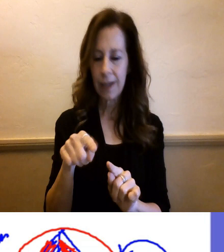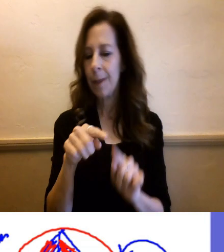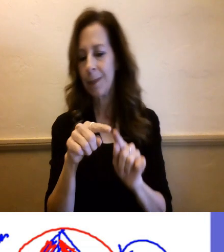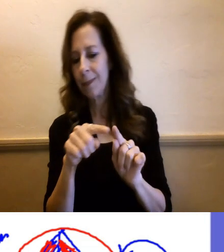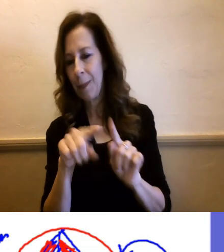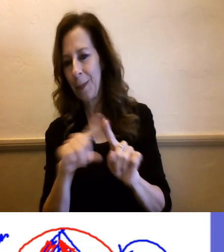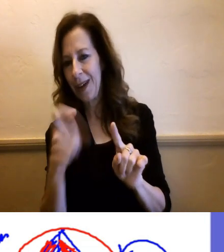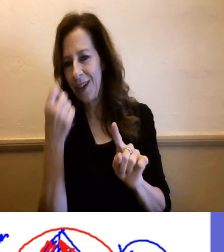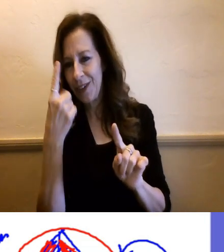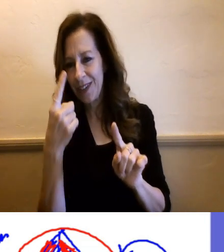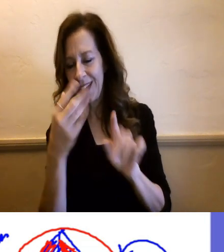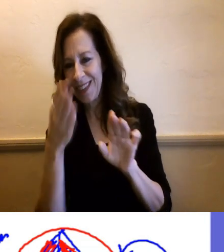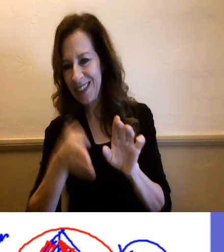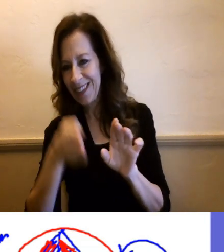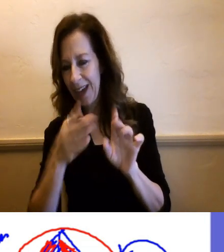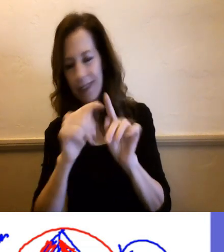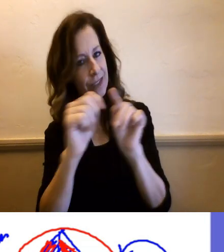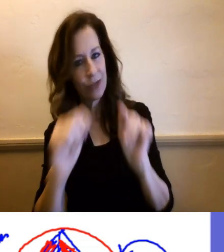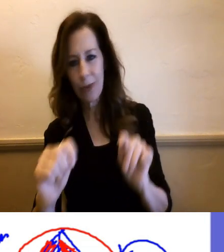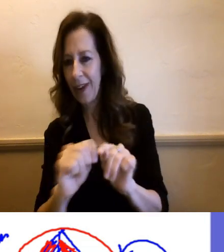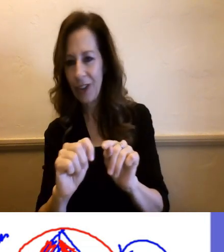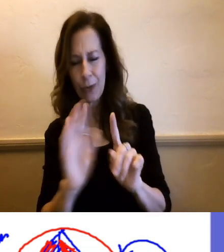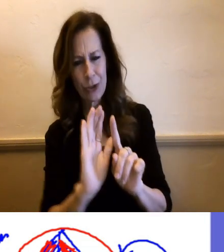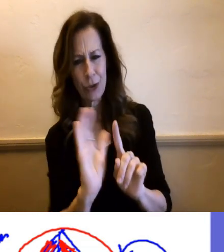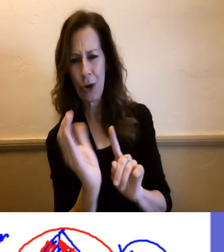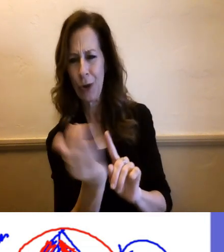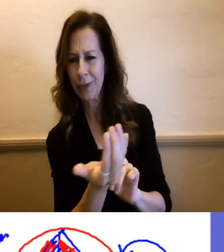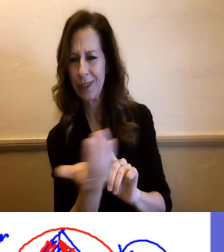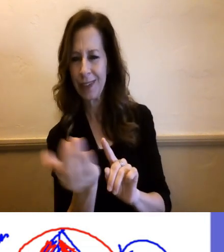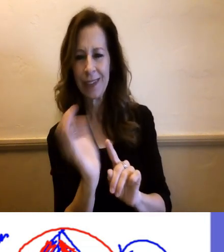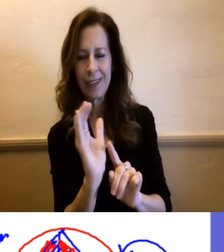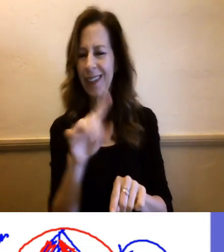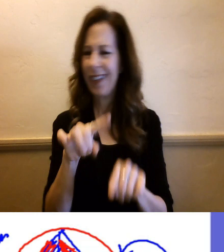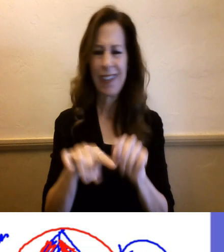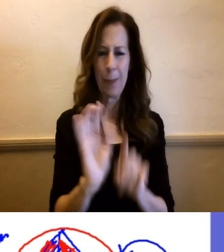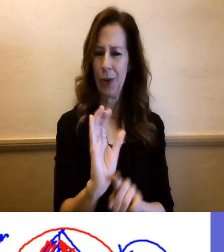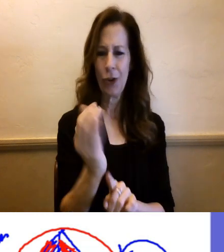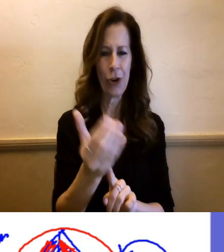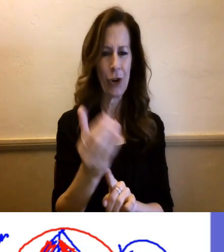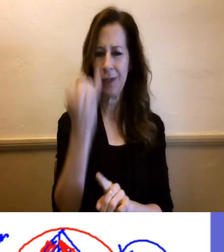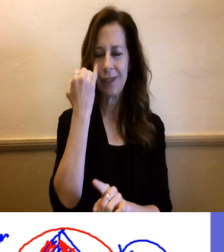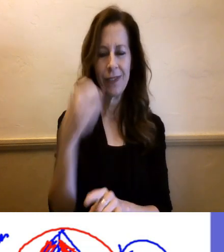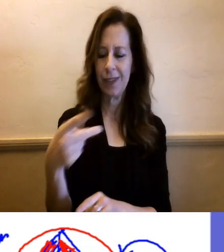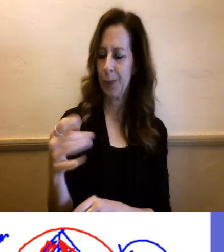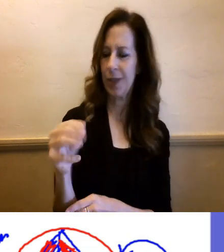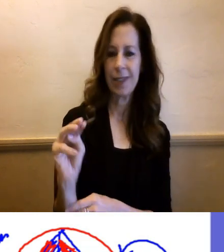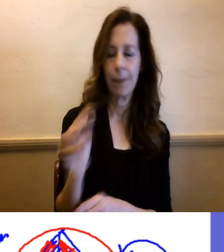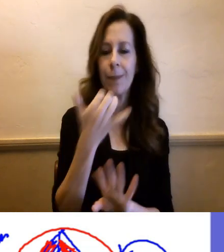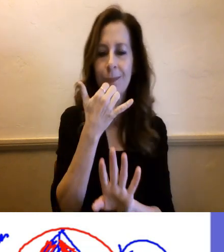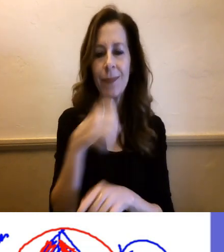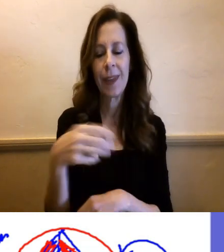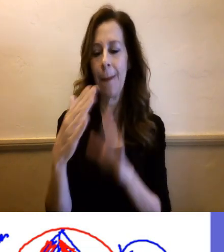have triangular sides. It has curved sides. It can't be curved, right, in order for it to be a